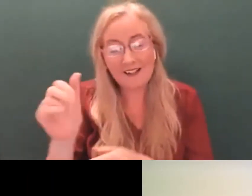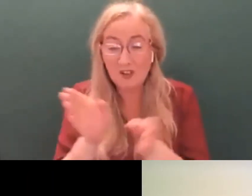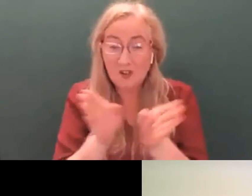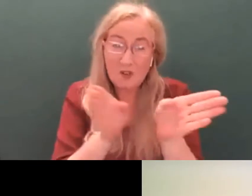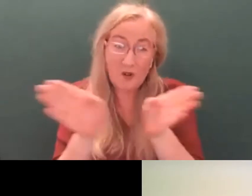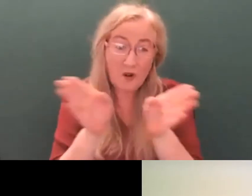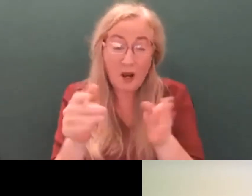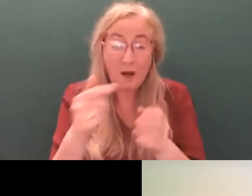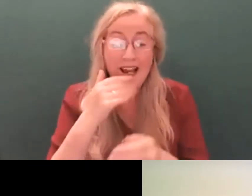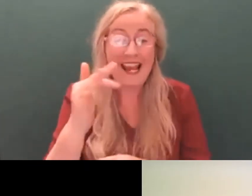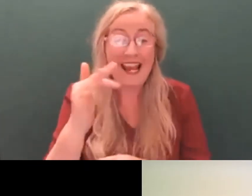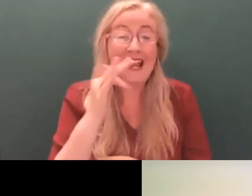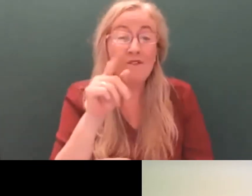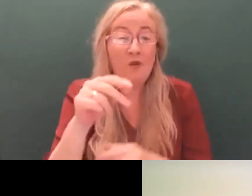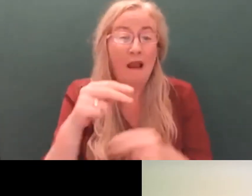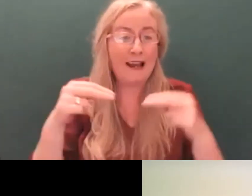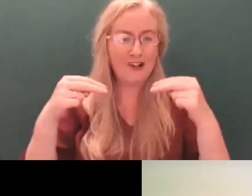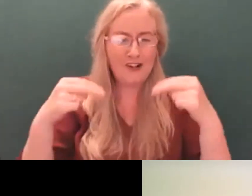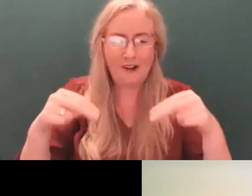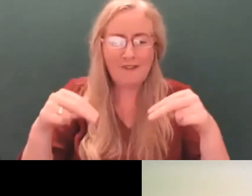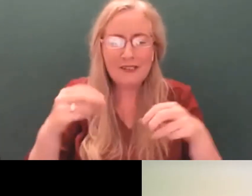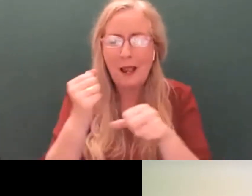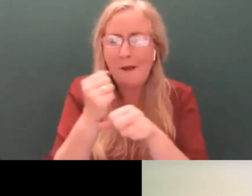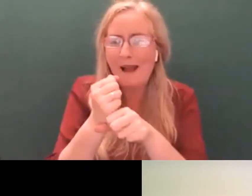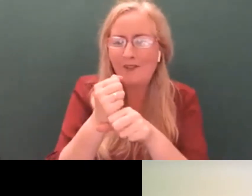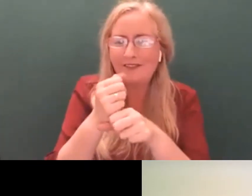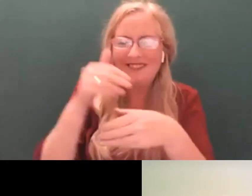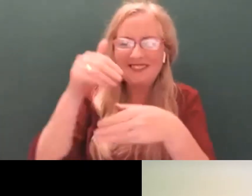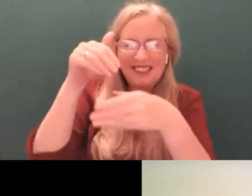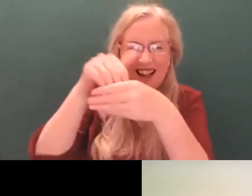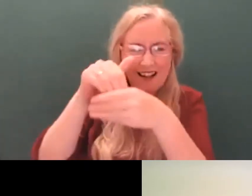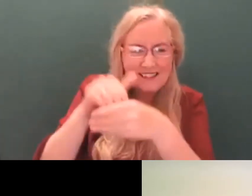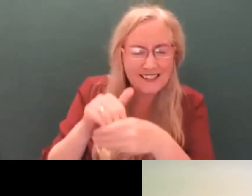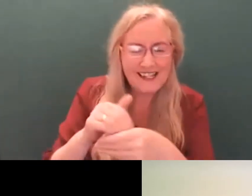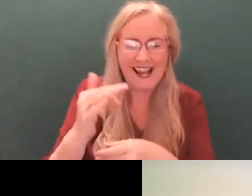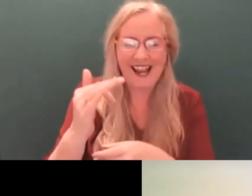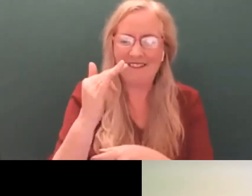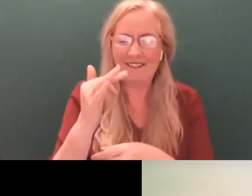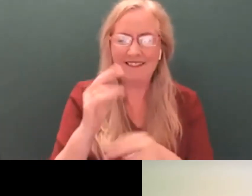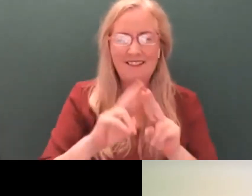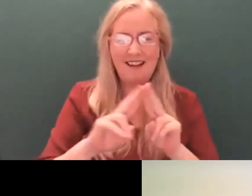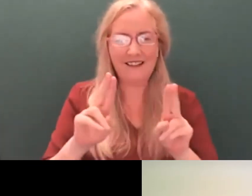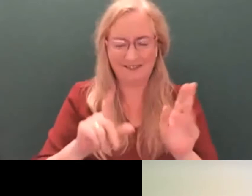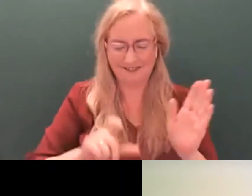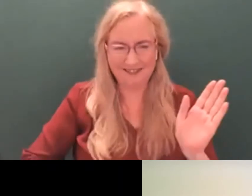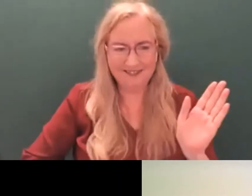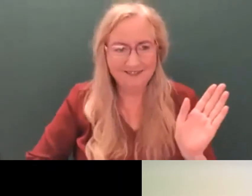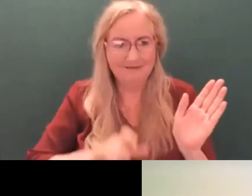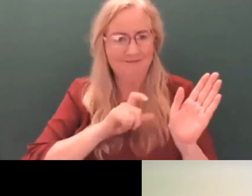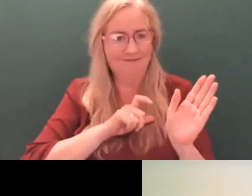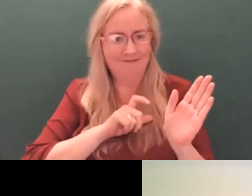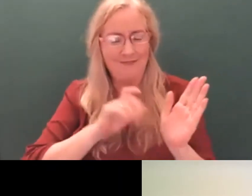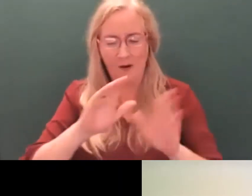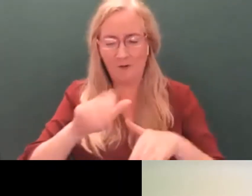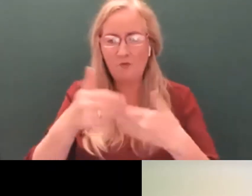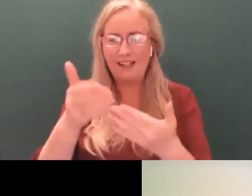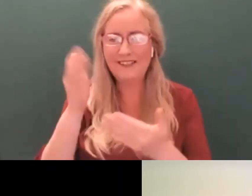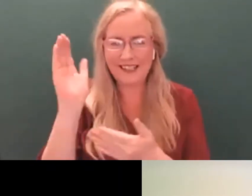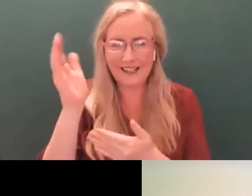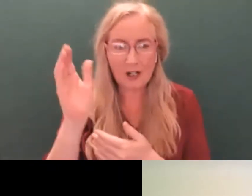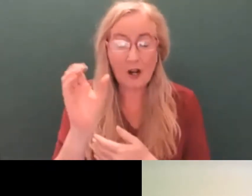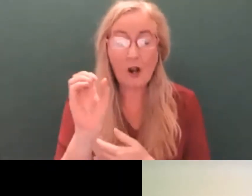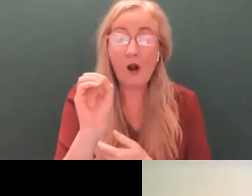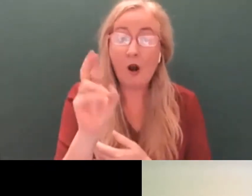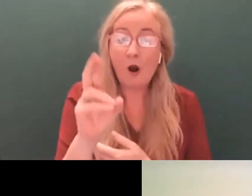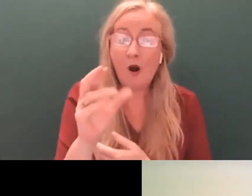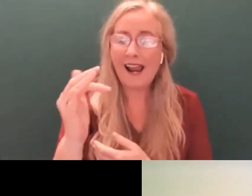is, if you're nervous about content, if you're not the most confident presenter, or if